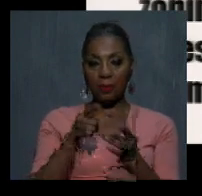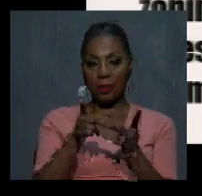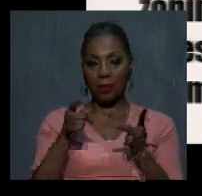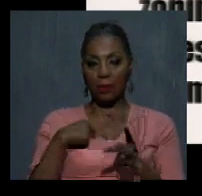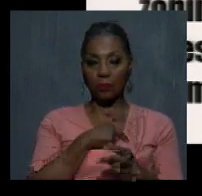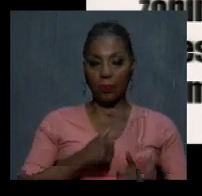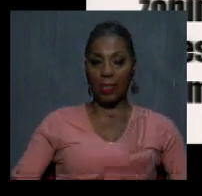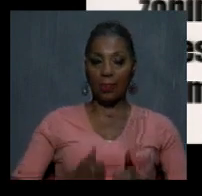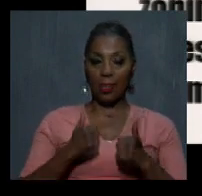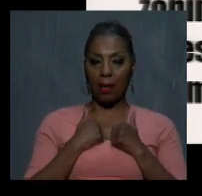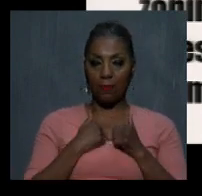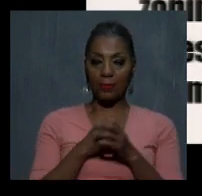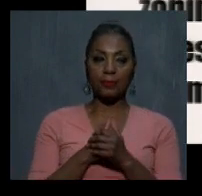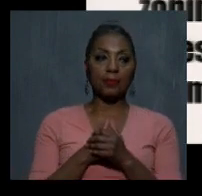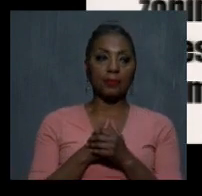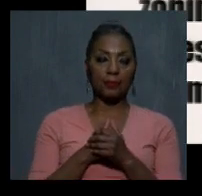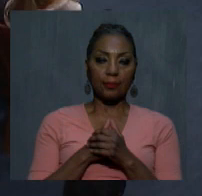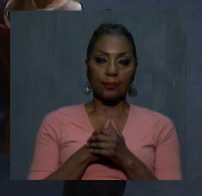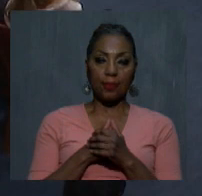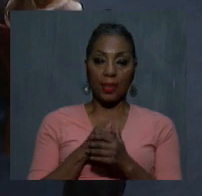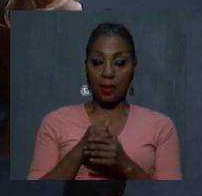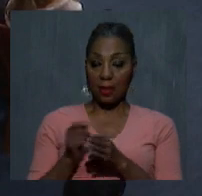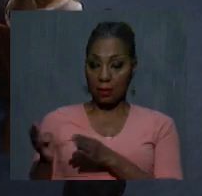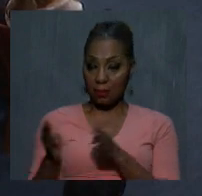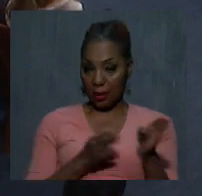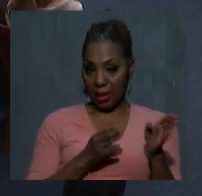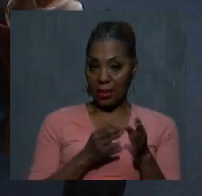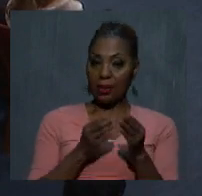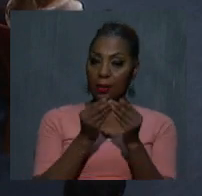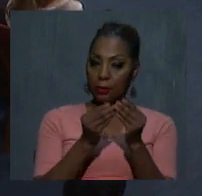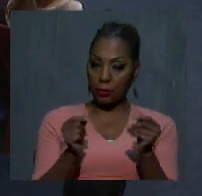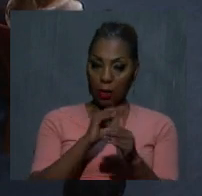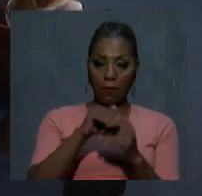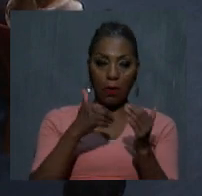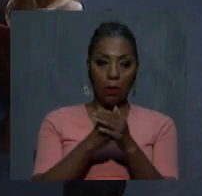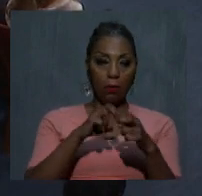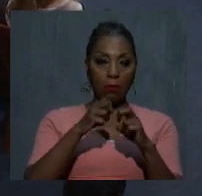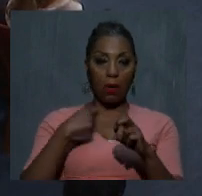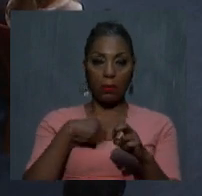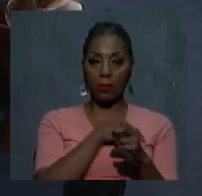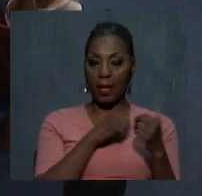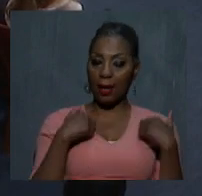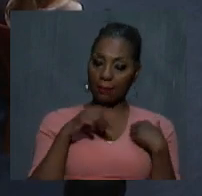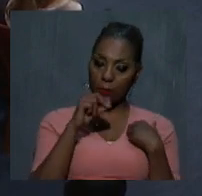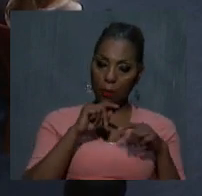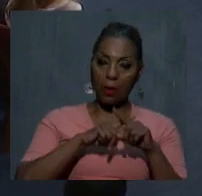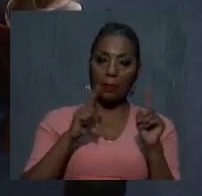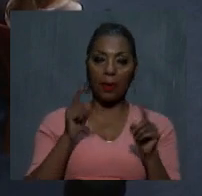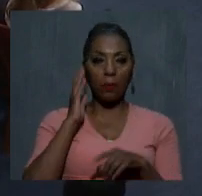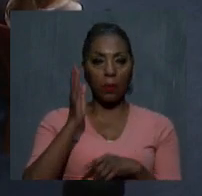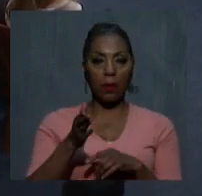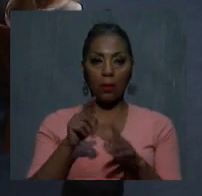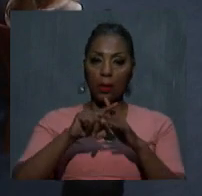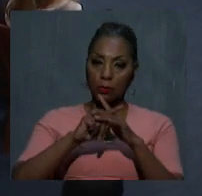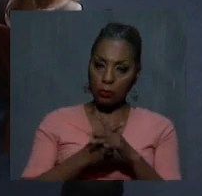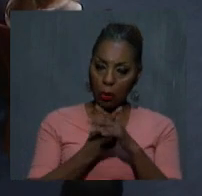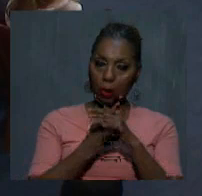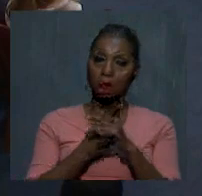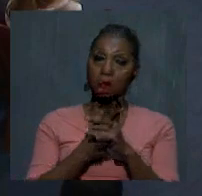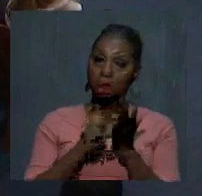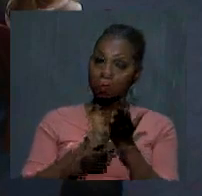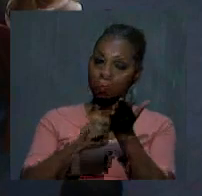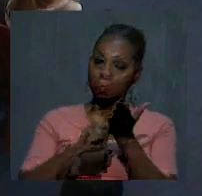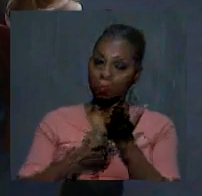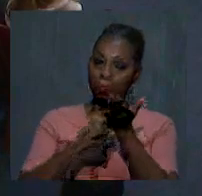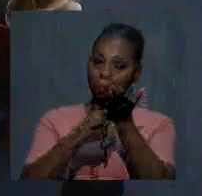in. By no means will master plan or solve all issues we face, but will at the least start a meaningful